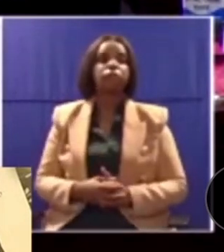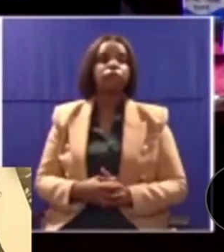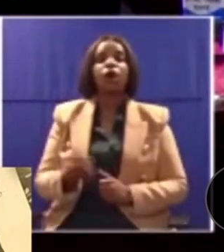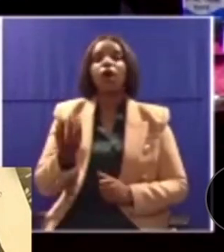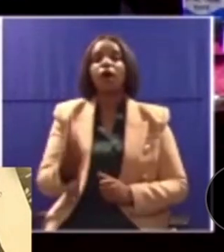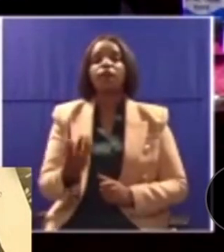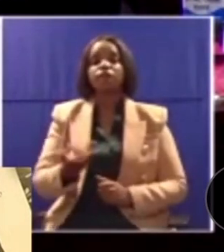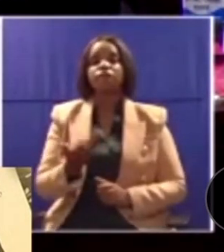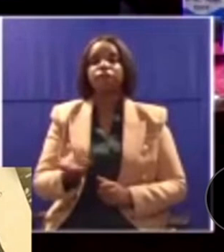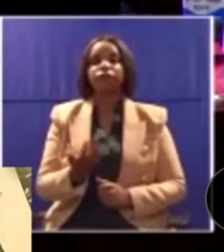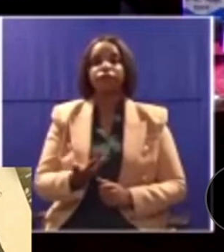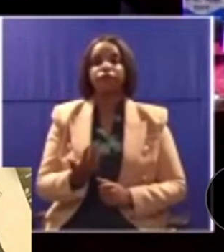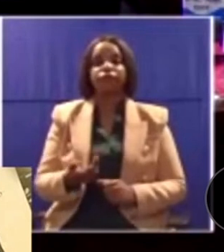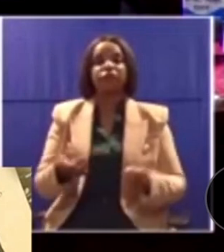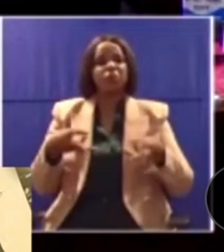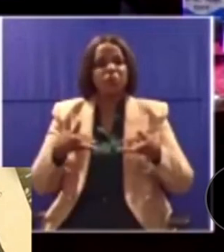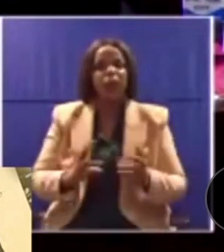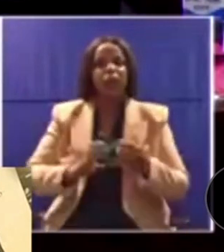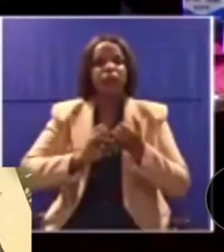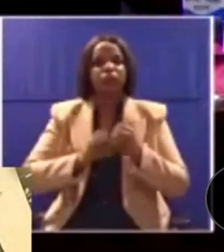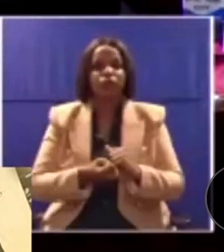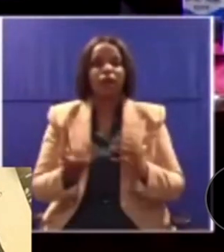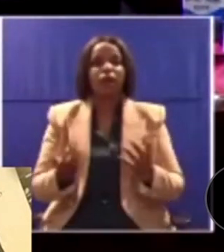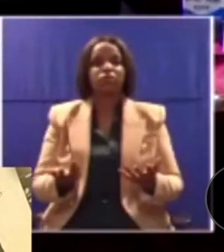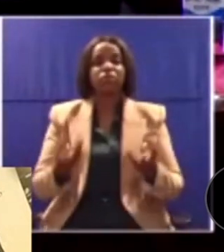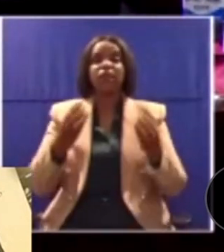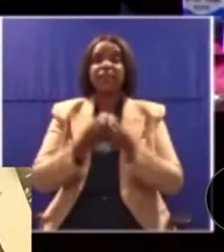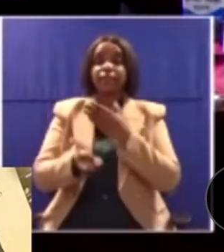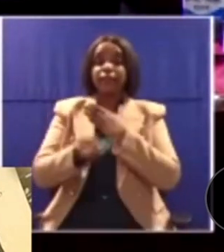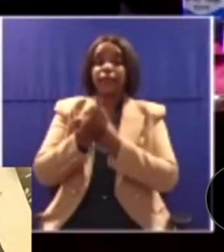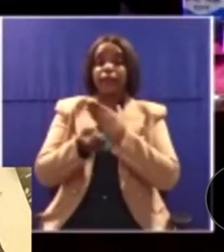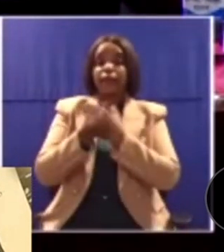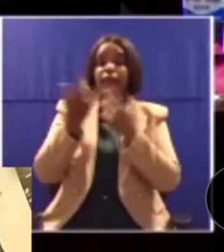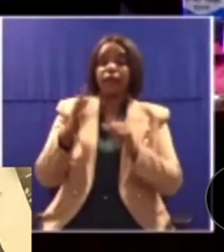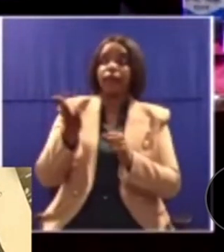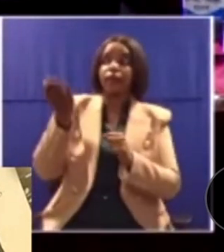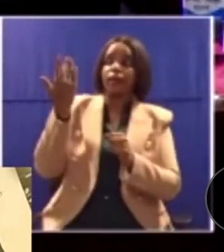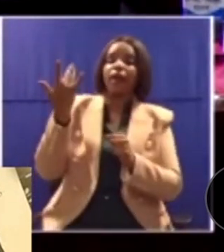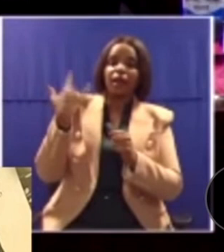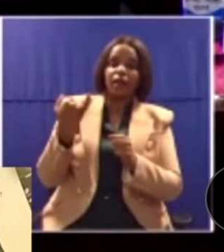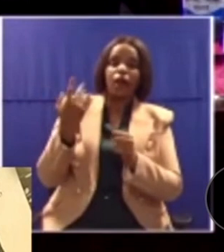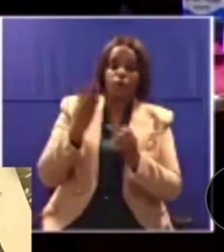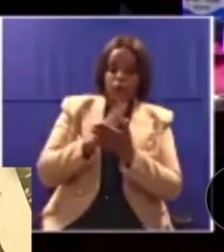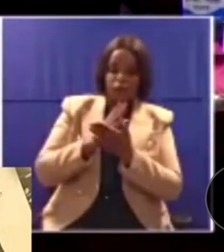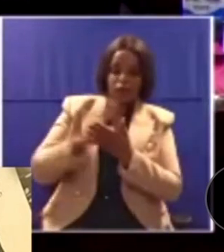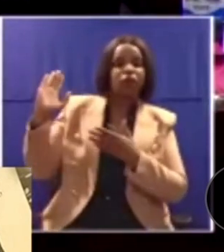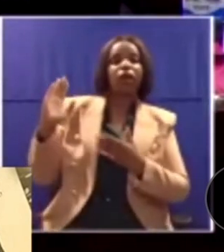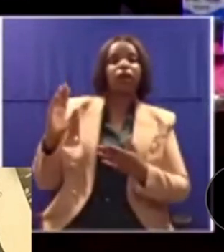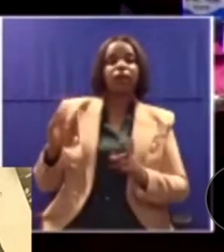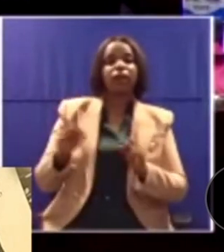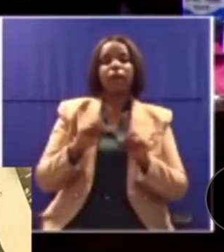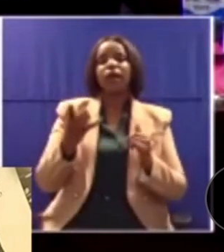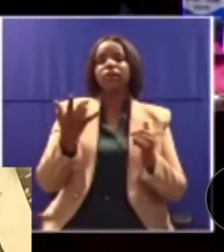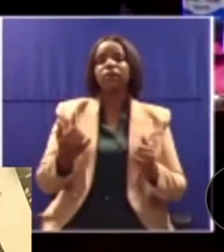a measure of trying to undo what has happened in the past. But what about organized crime? What about